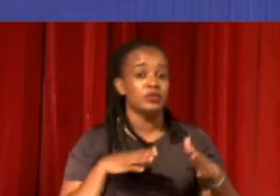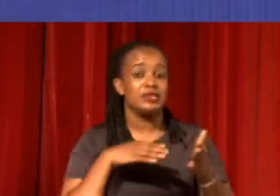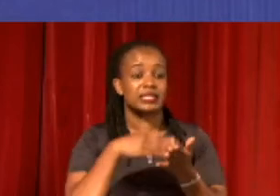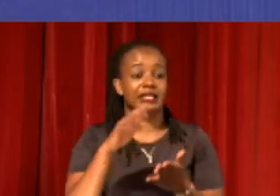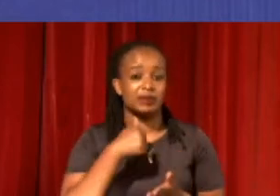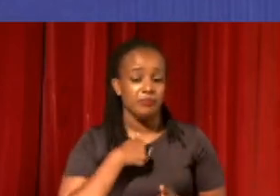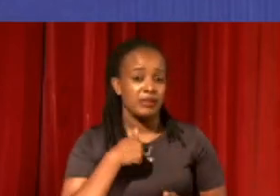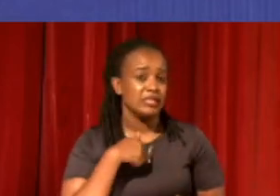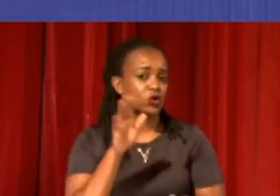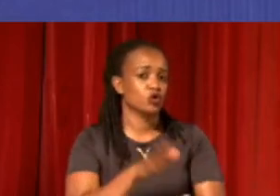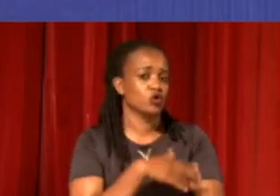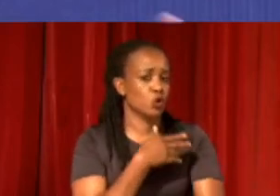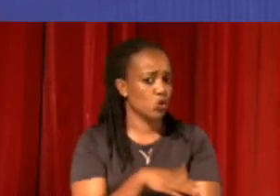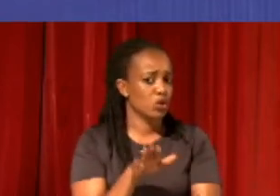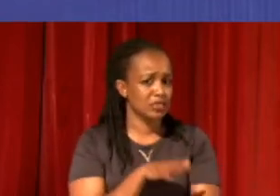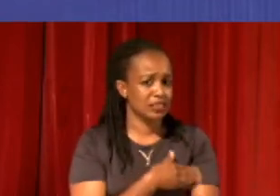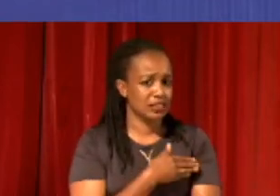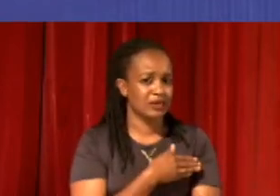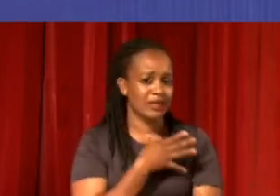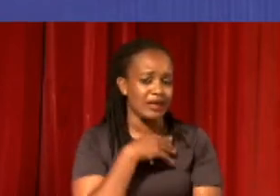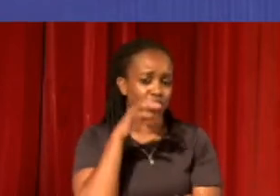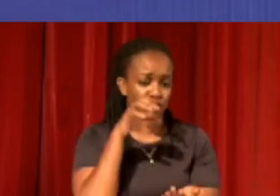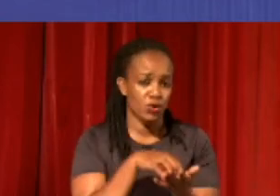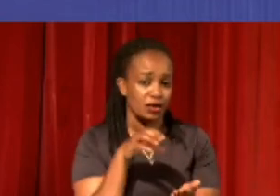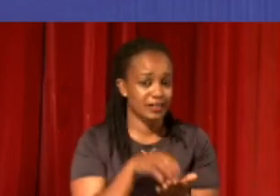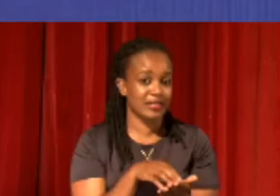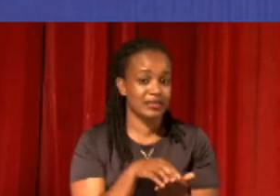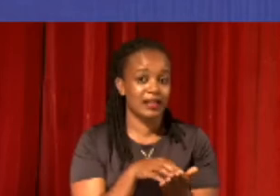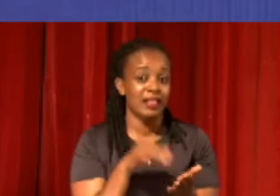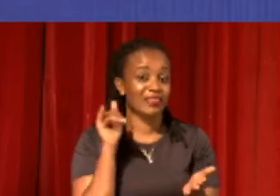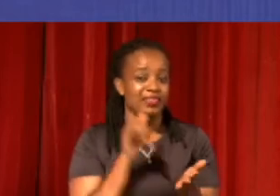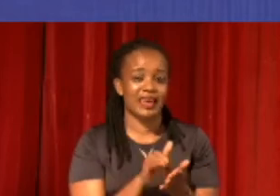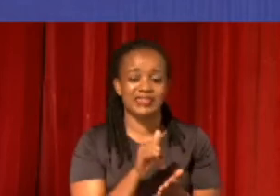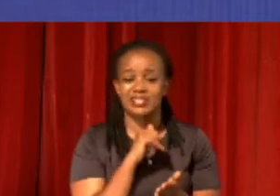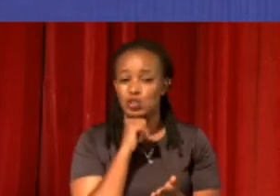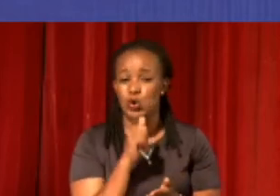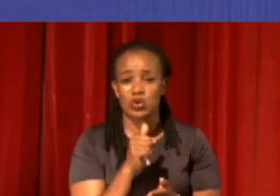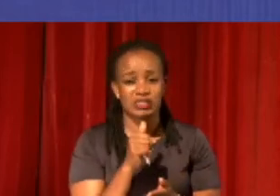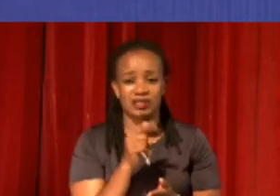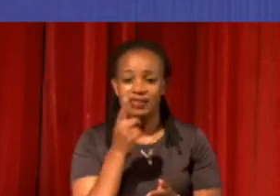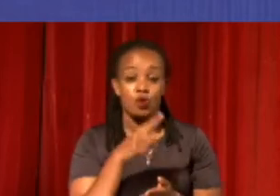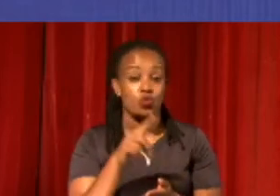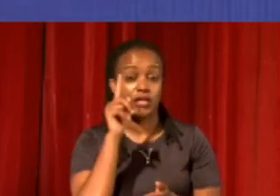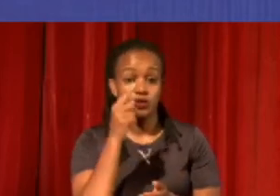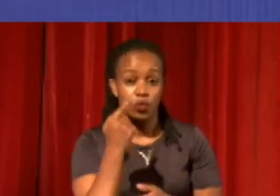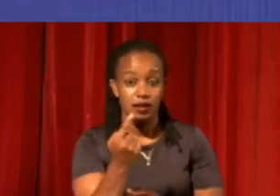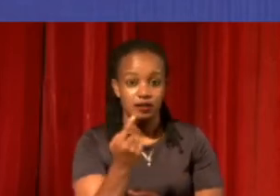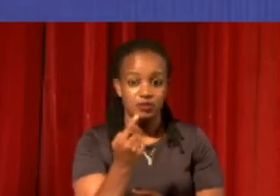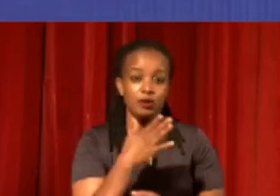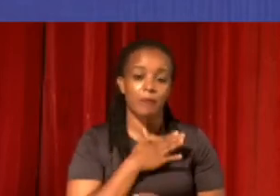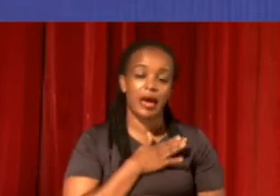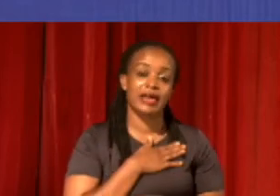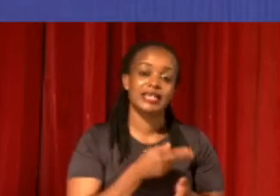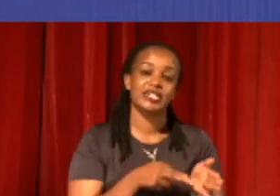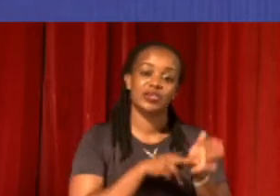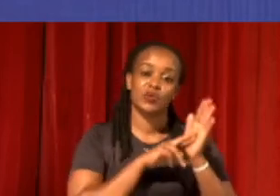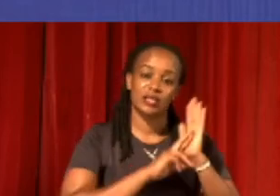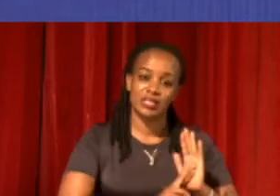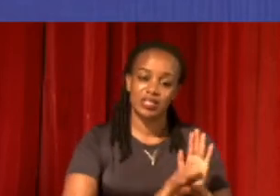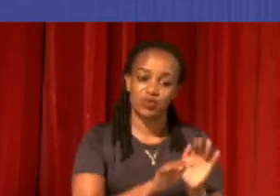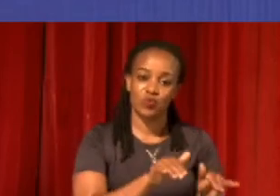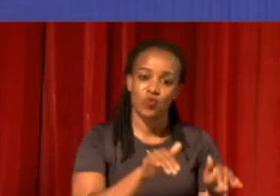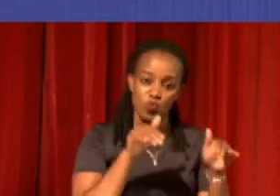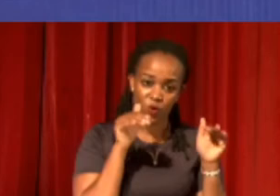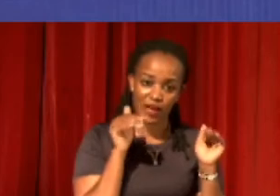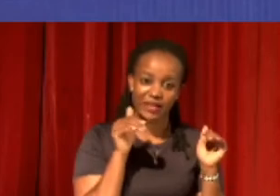songs and content that may not fit the call. Okay. All right, so my best request for them is wait for the call to come